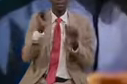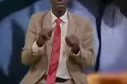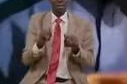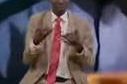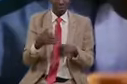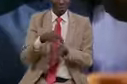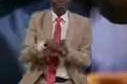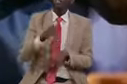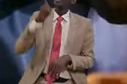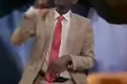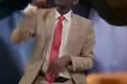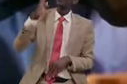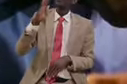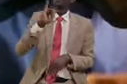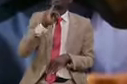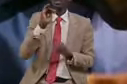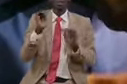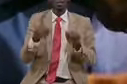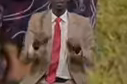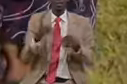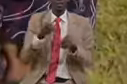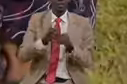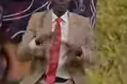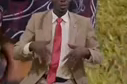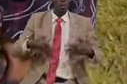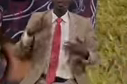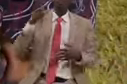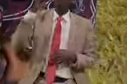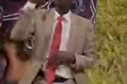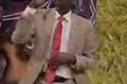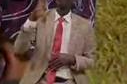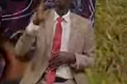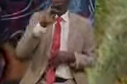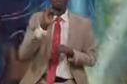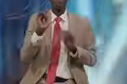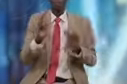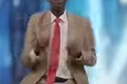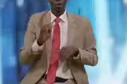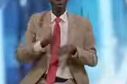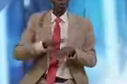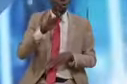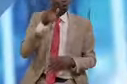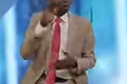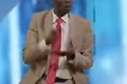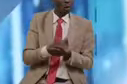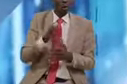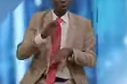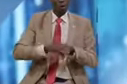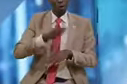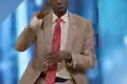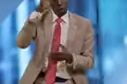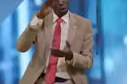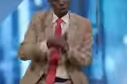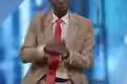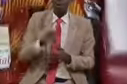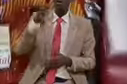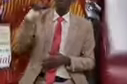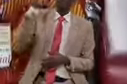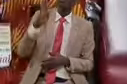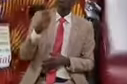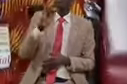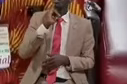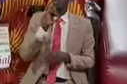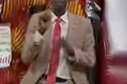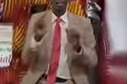able. In your life, God is able. On your wife, on your husband, God is able. On